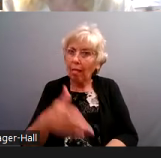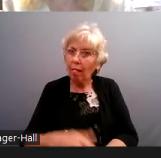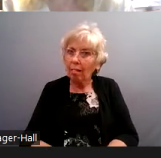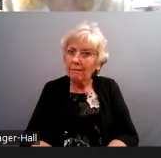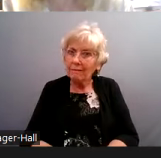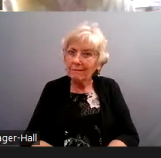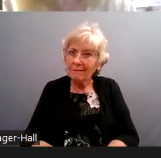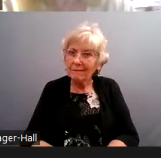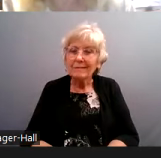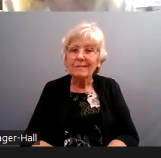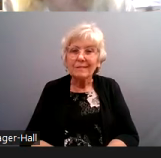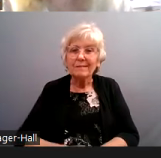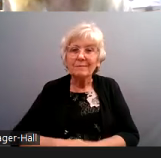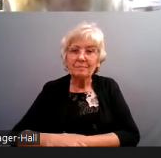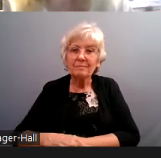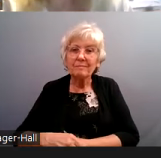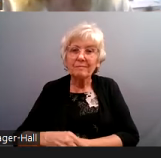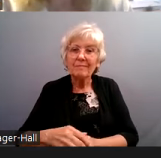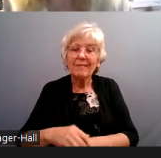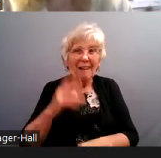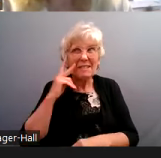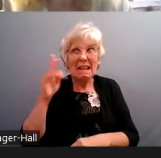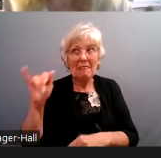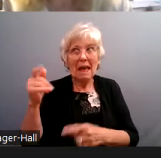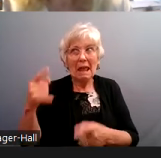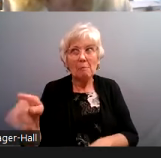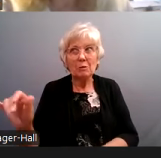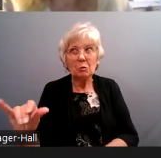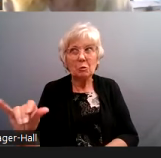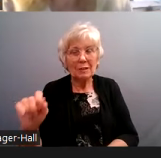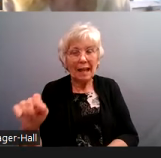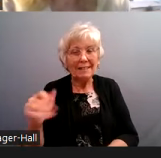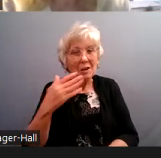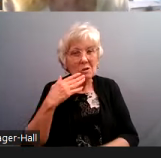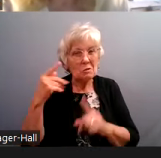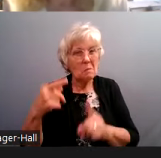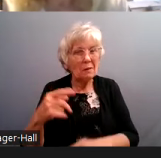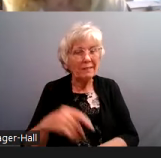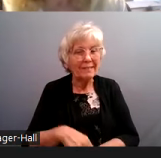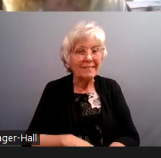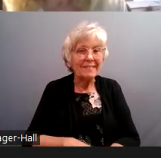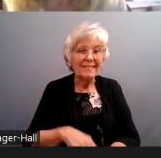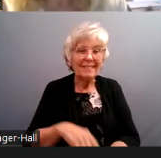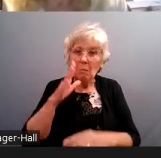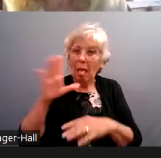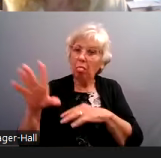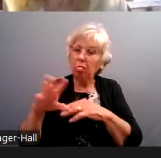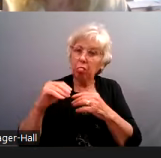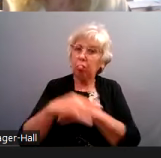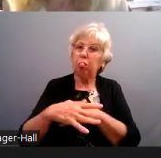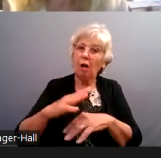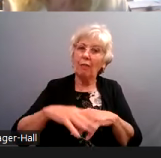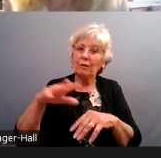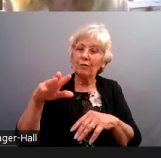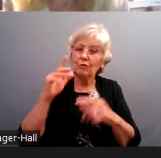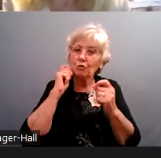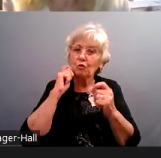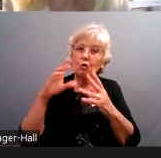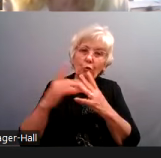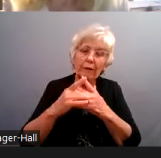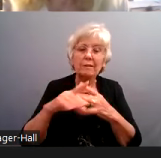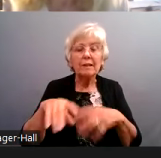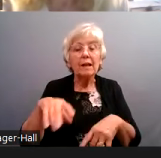that happen too. I'm like, ah! Okay, yeah, that's a good point. That's a good point too. So, so yeah, we're gonna do this twice a week.